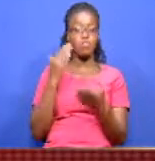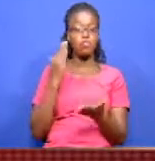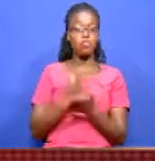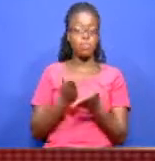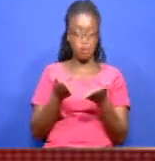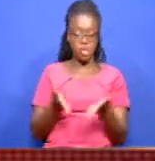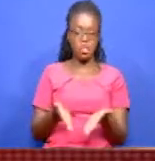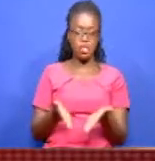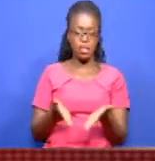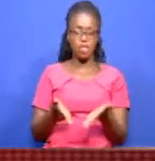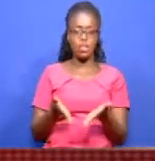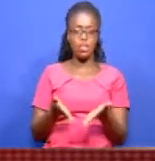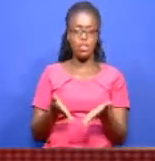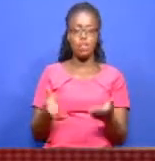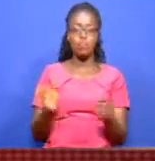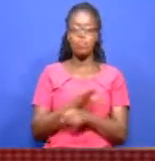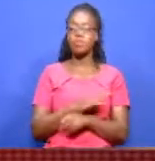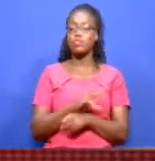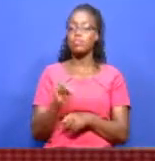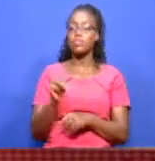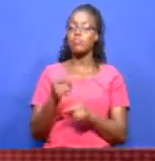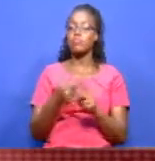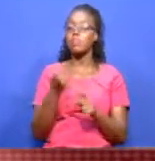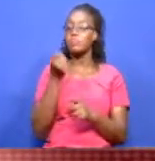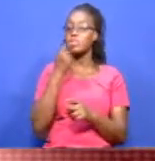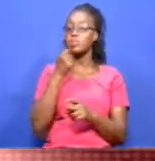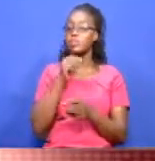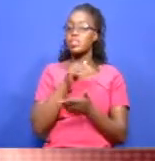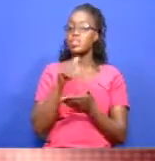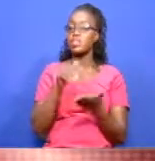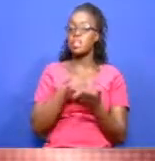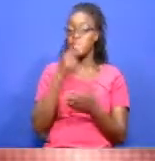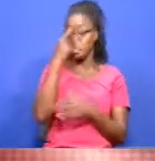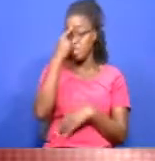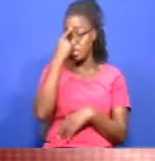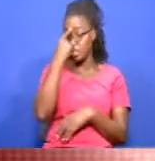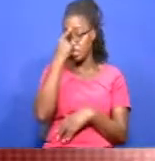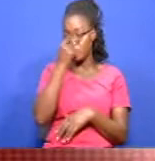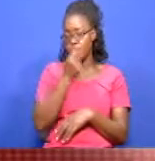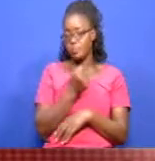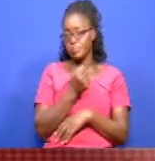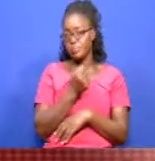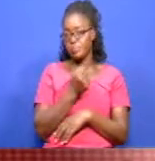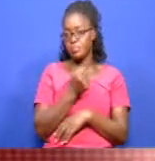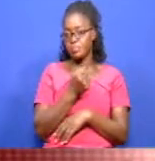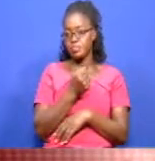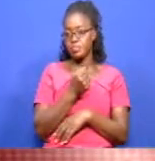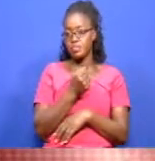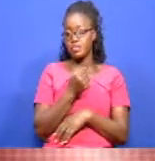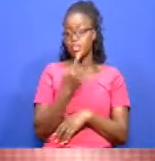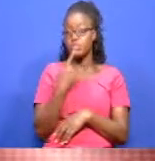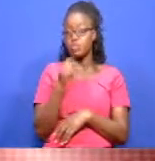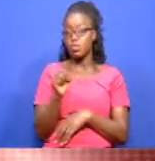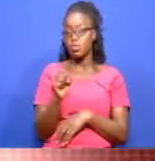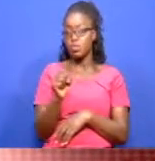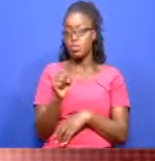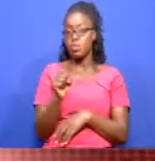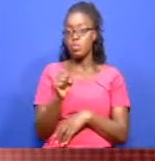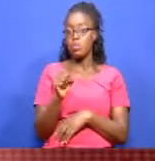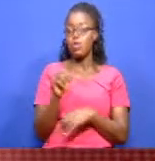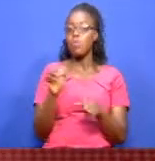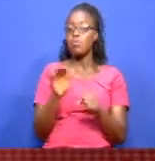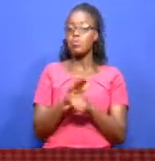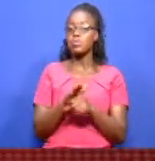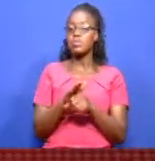that most of them were coming from treatment centers in India. And as such, most may have been allowed to go